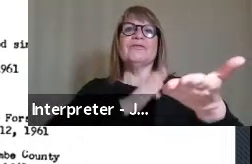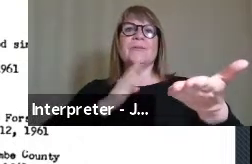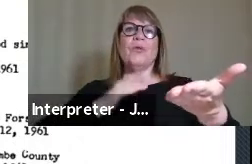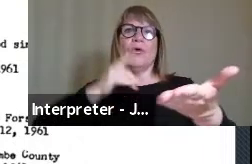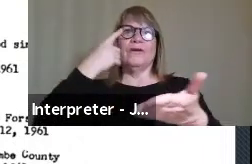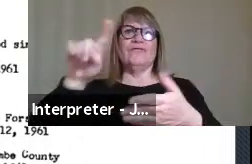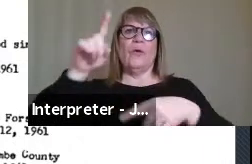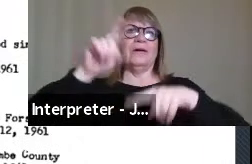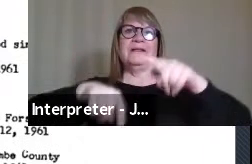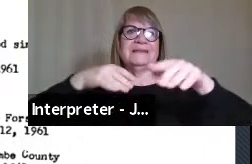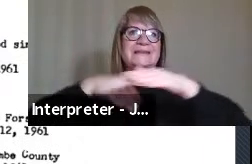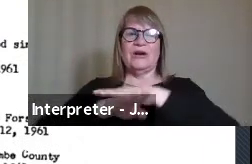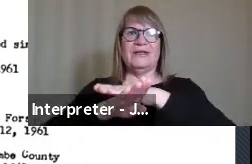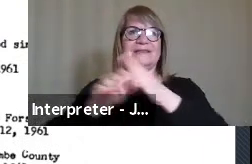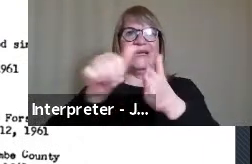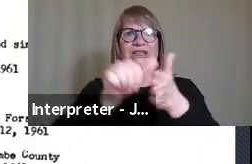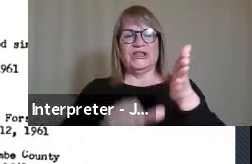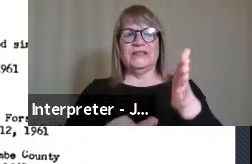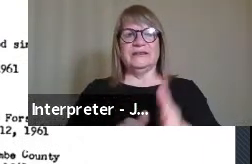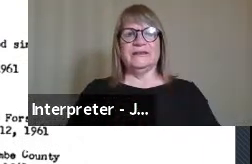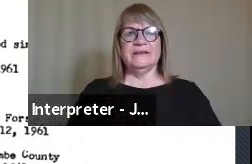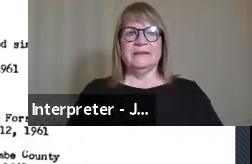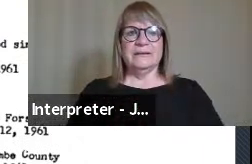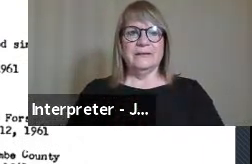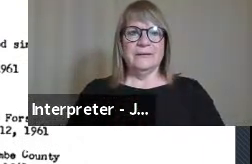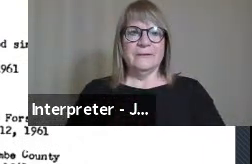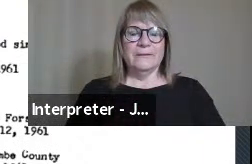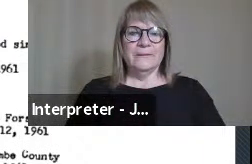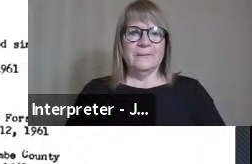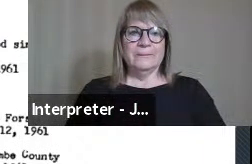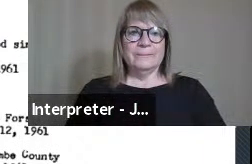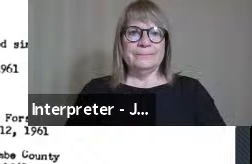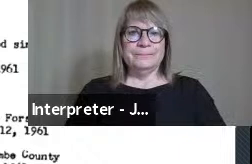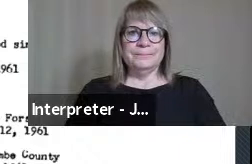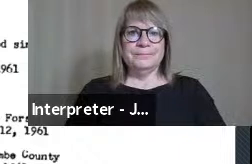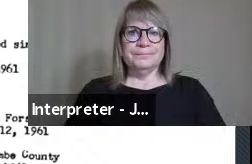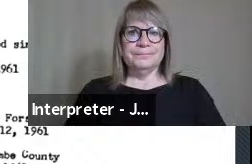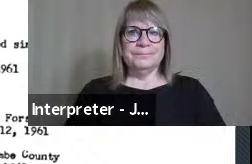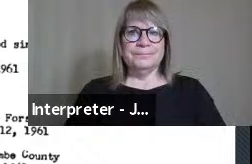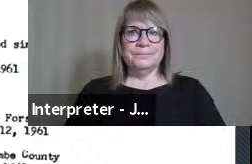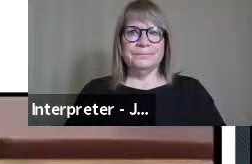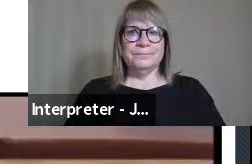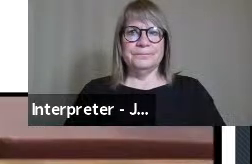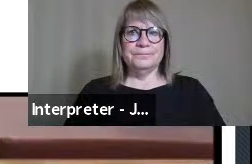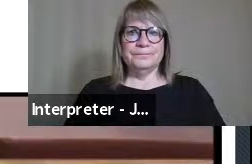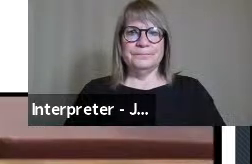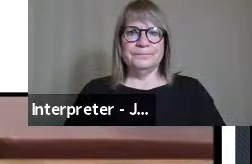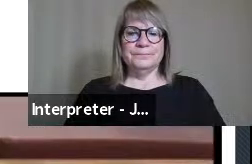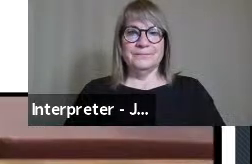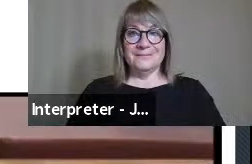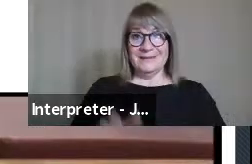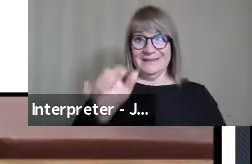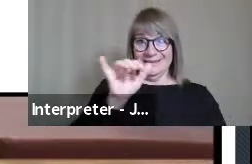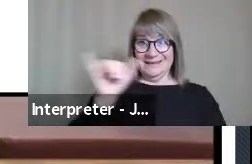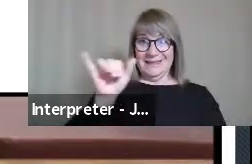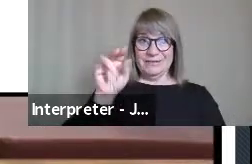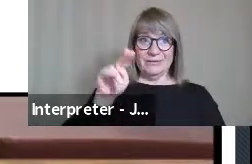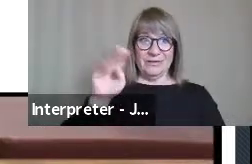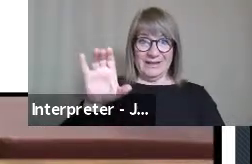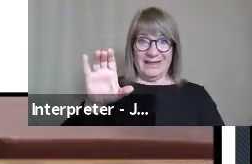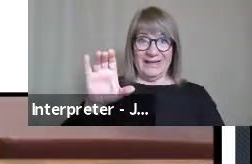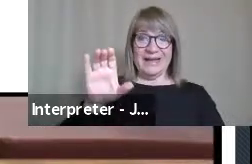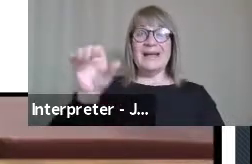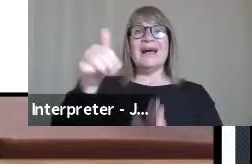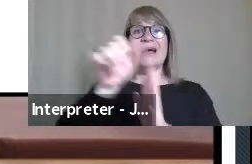what we used to build the data set for north carolina um like north carolina iowa also